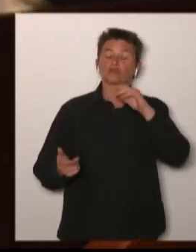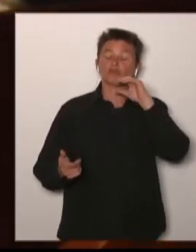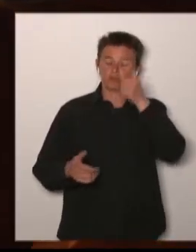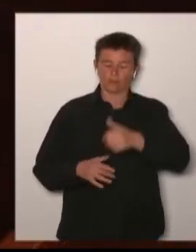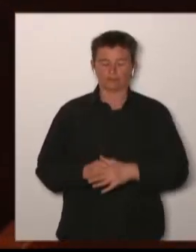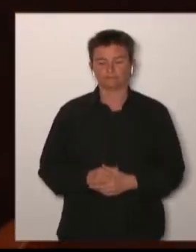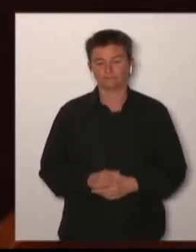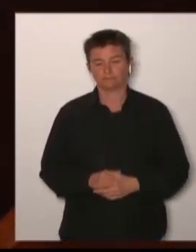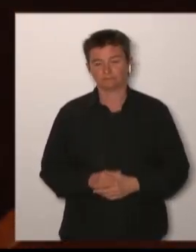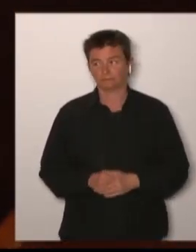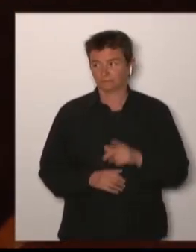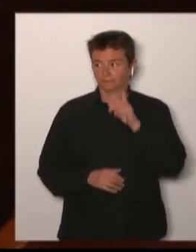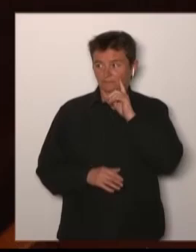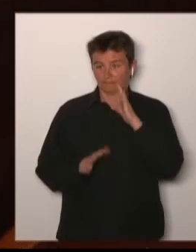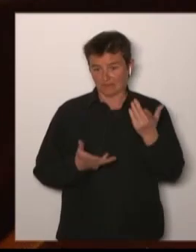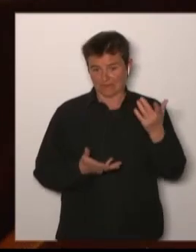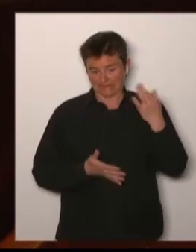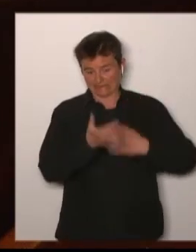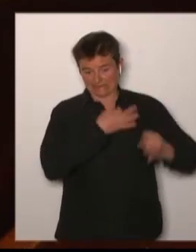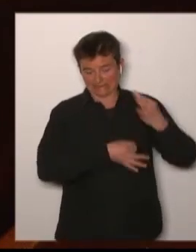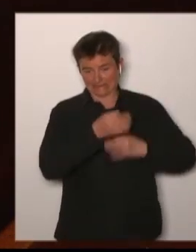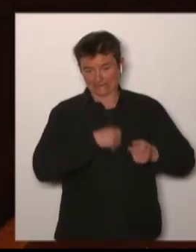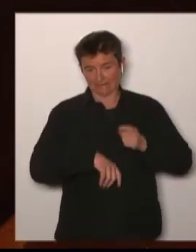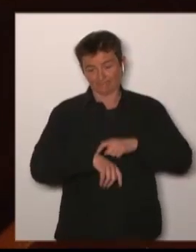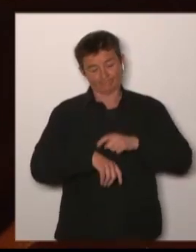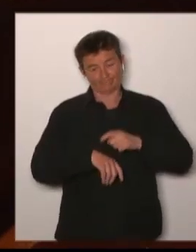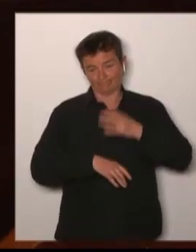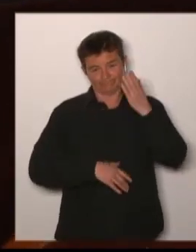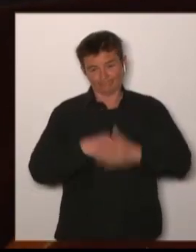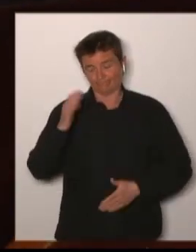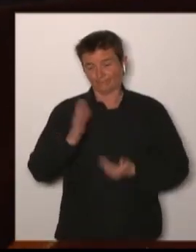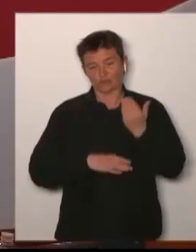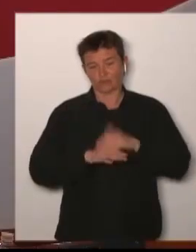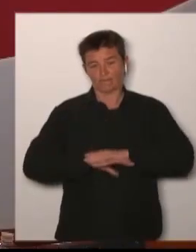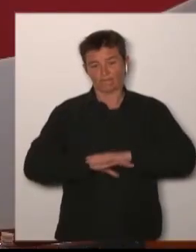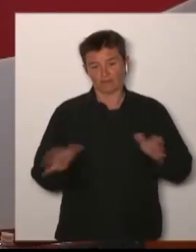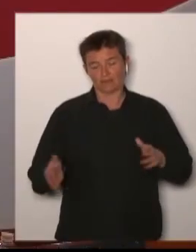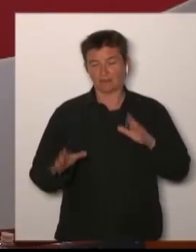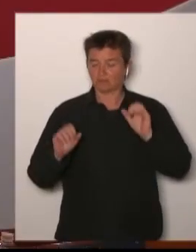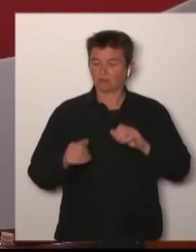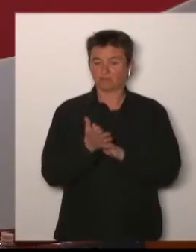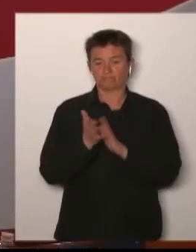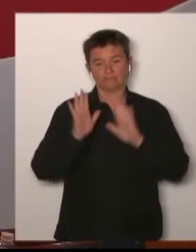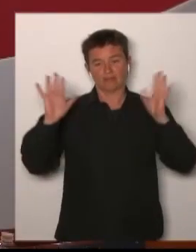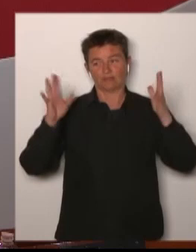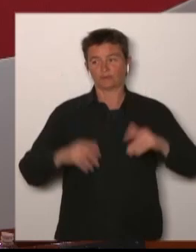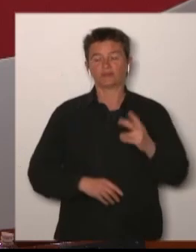the day is ending for today, and I think we can really applaud John and Joanna for their